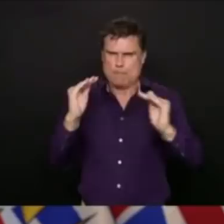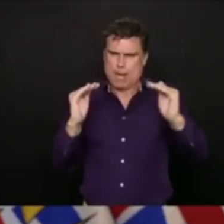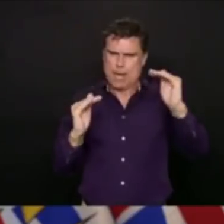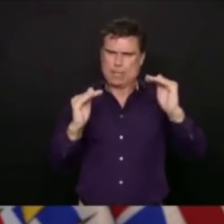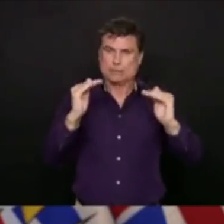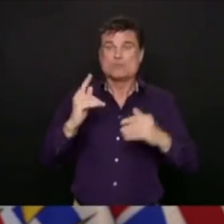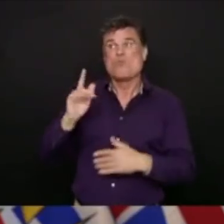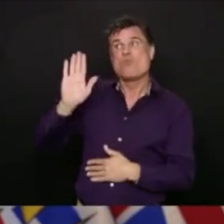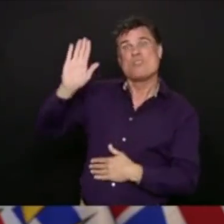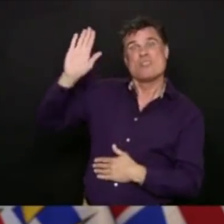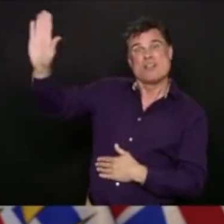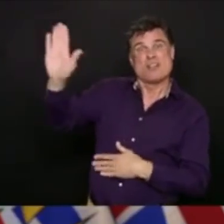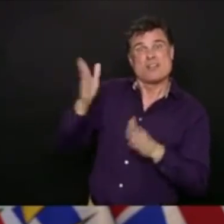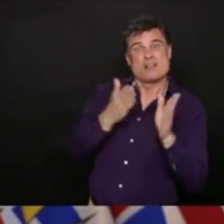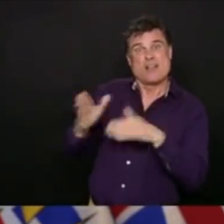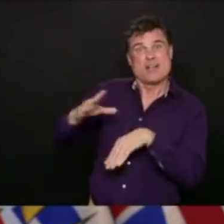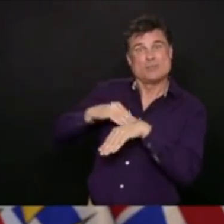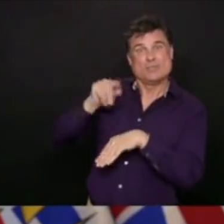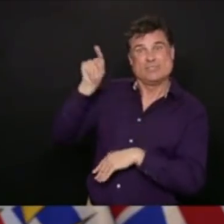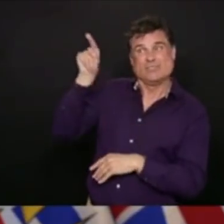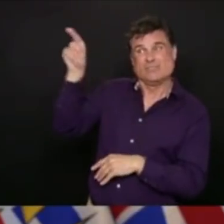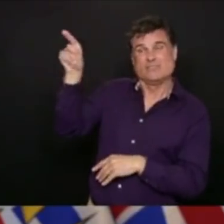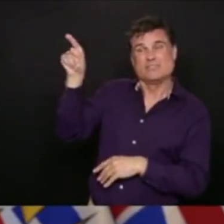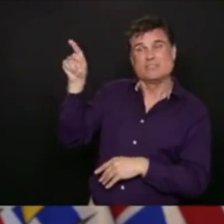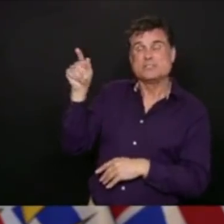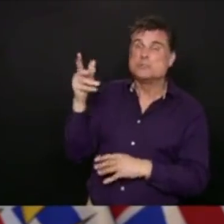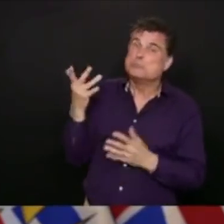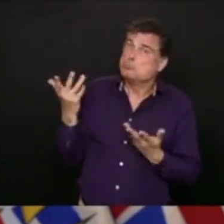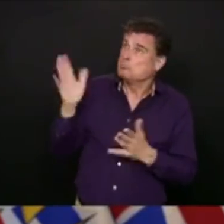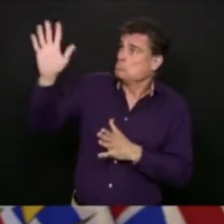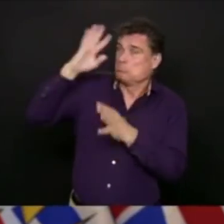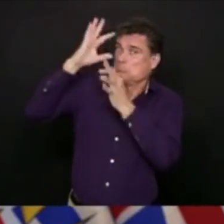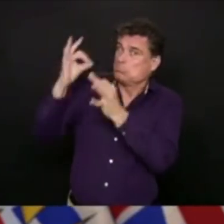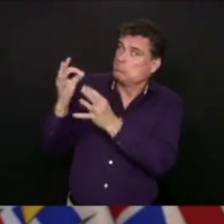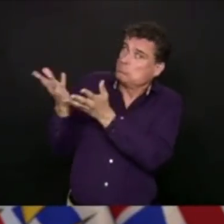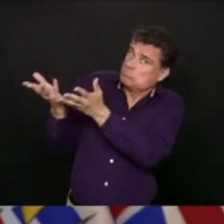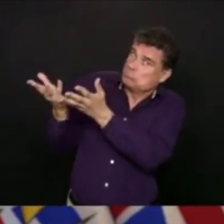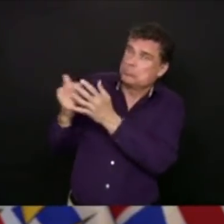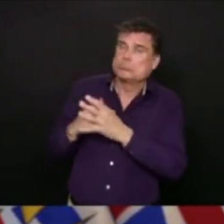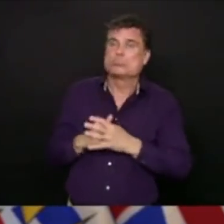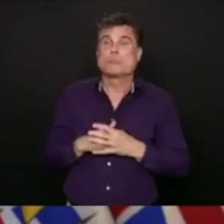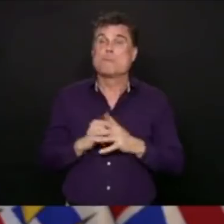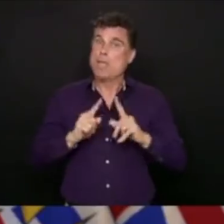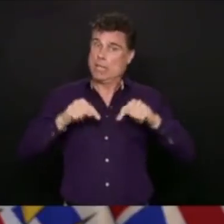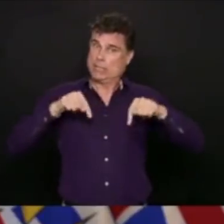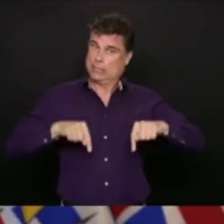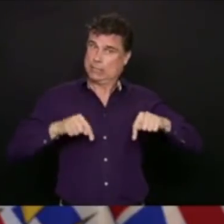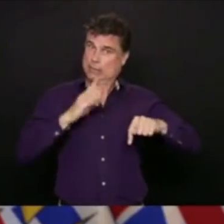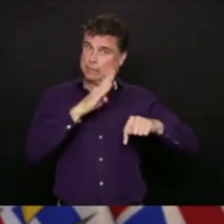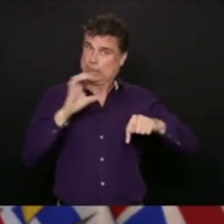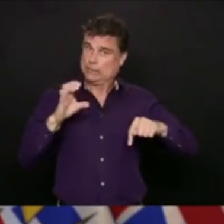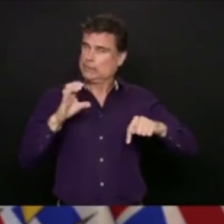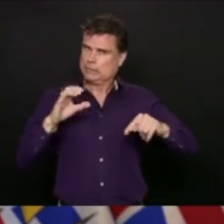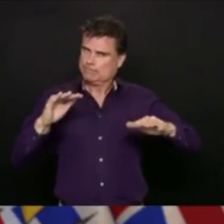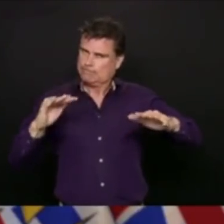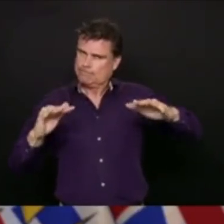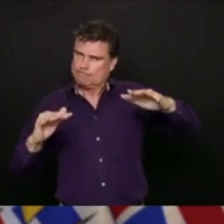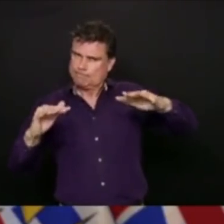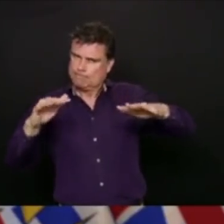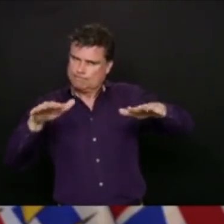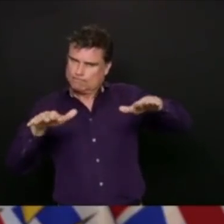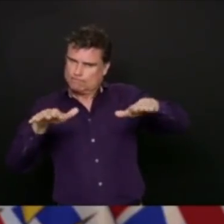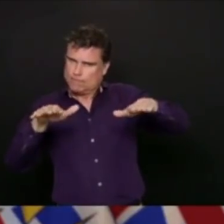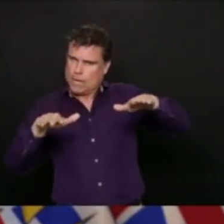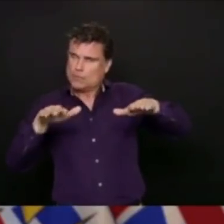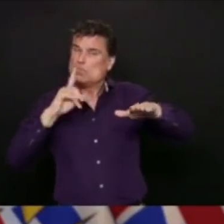challenging thing for us that is different from Sweden and from some of the other countries that have done amazing